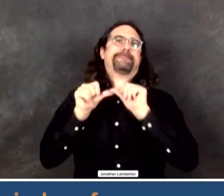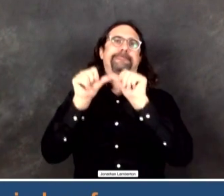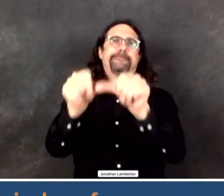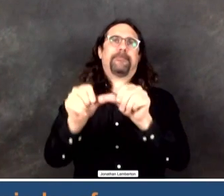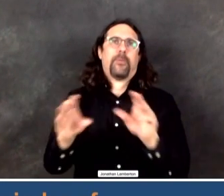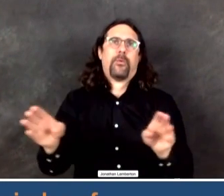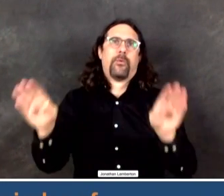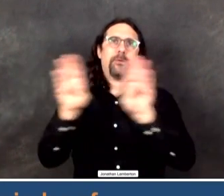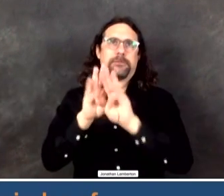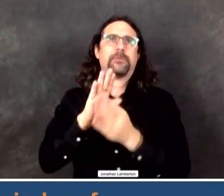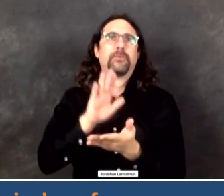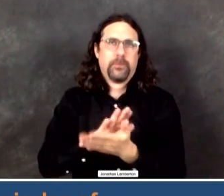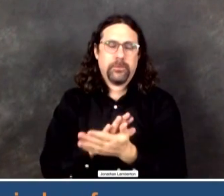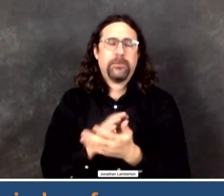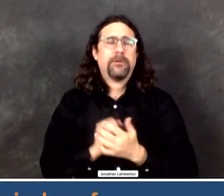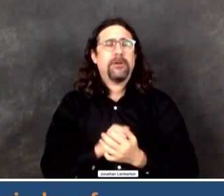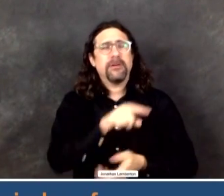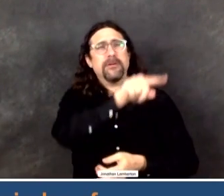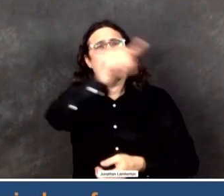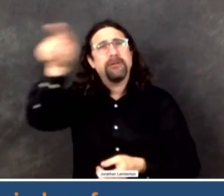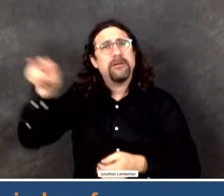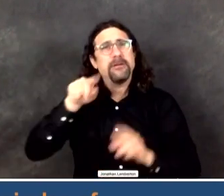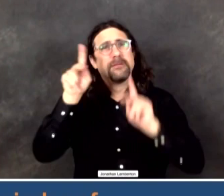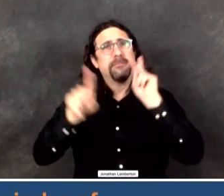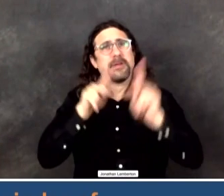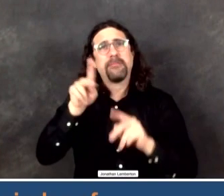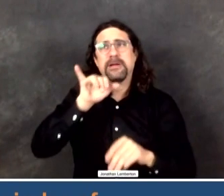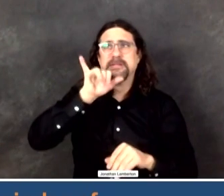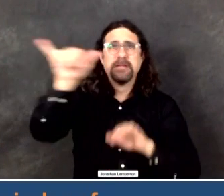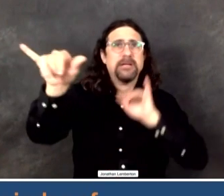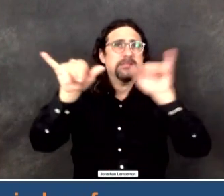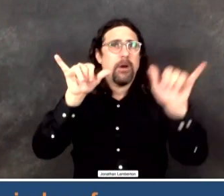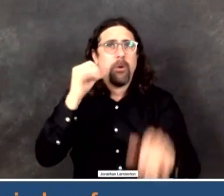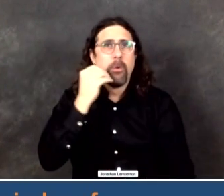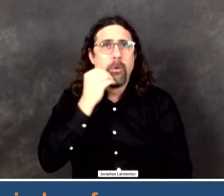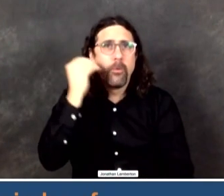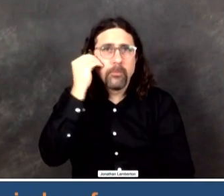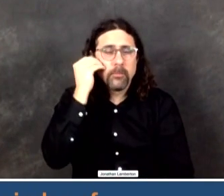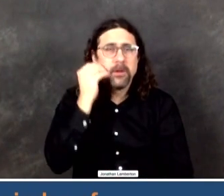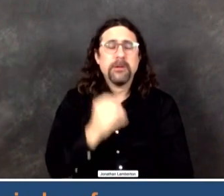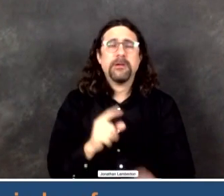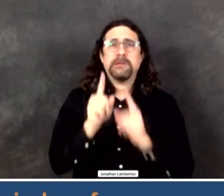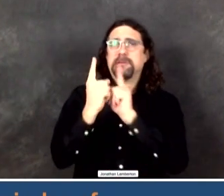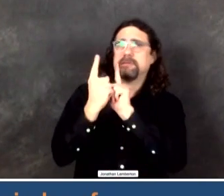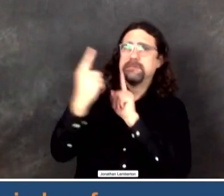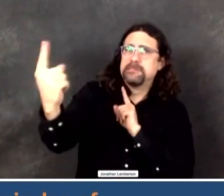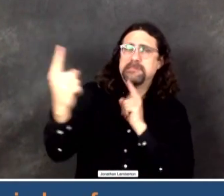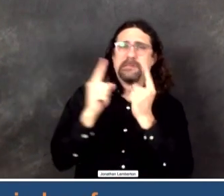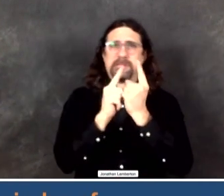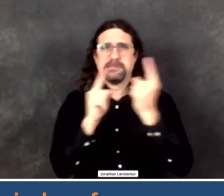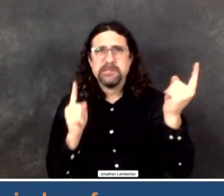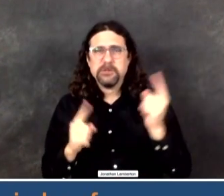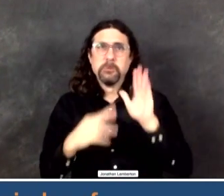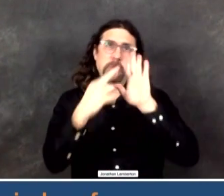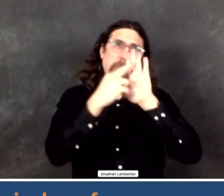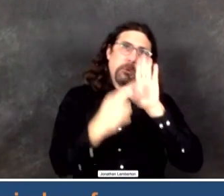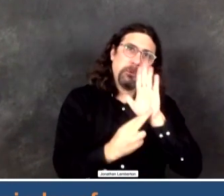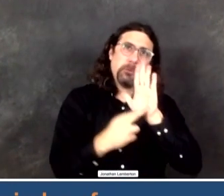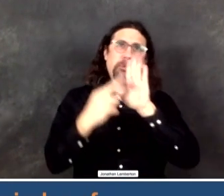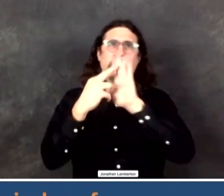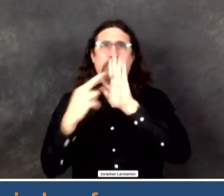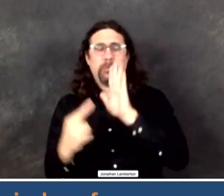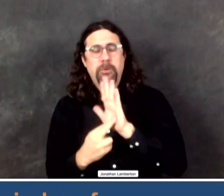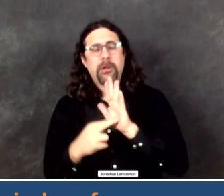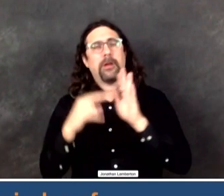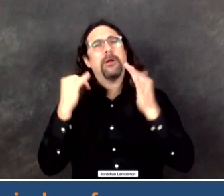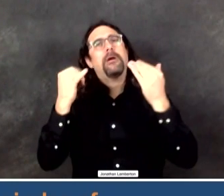strategies that are finally beginning to bear fruit, they need the time to continue to be effective. And when I talked